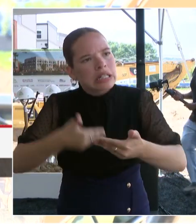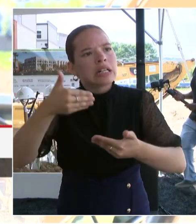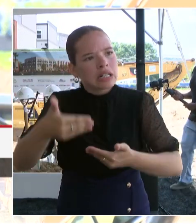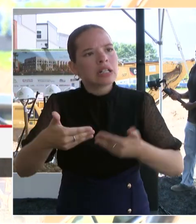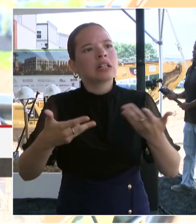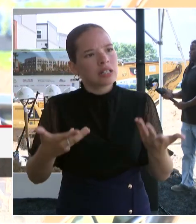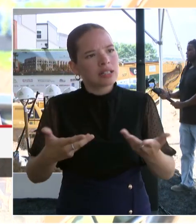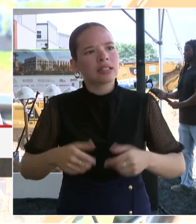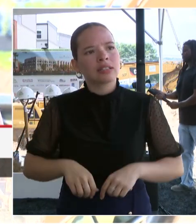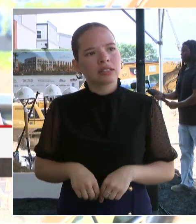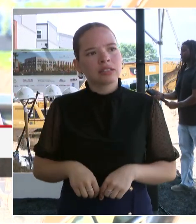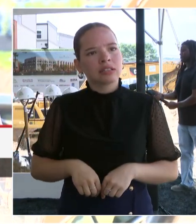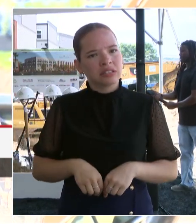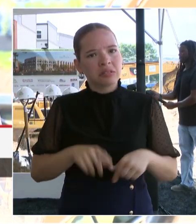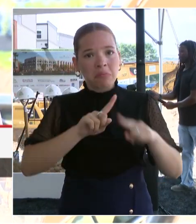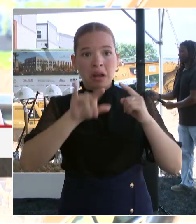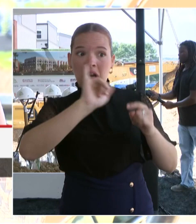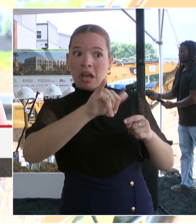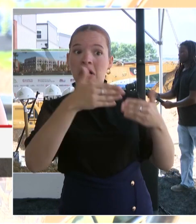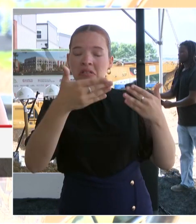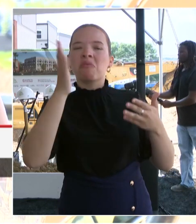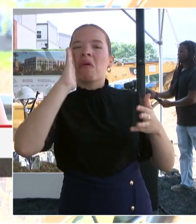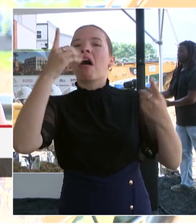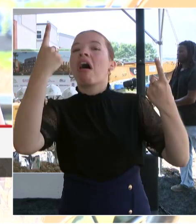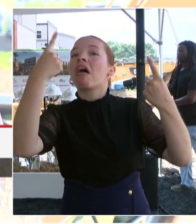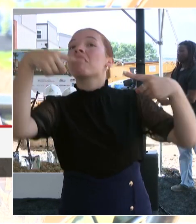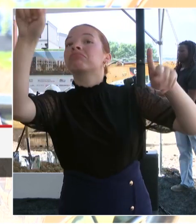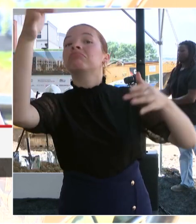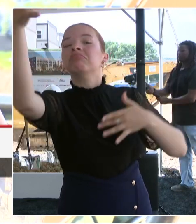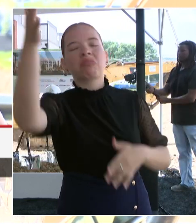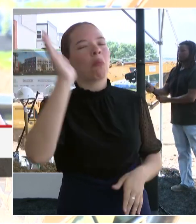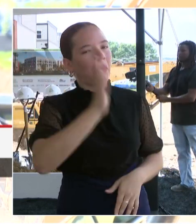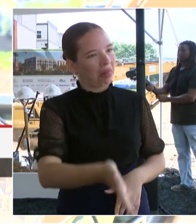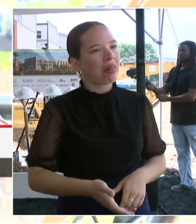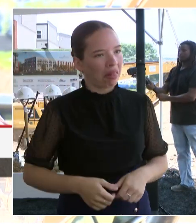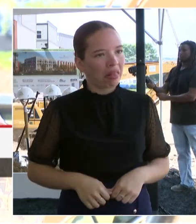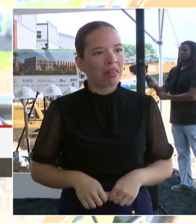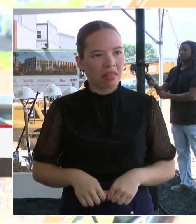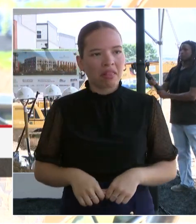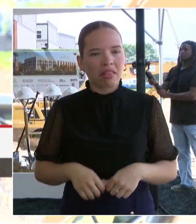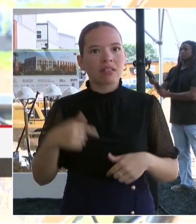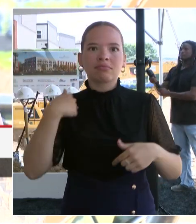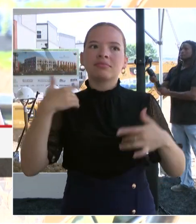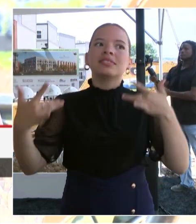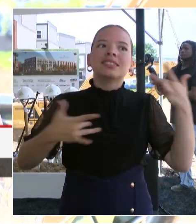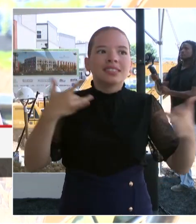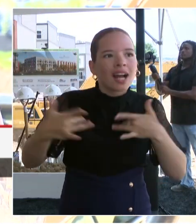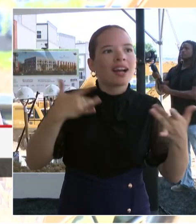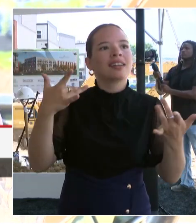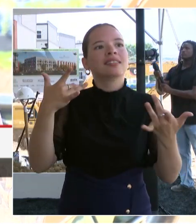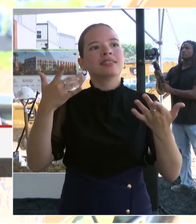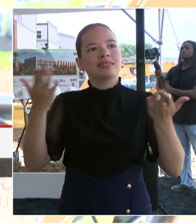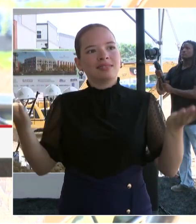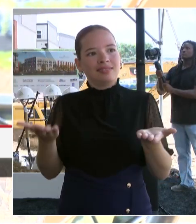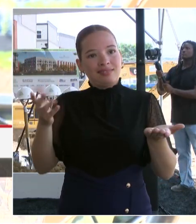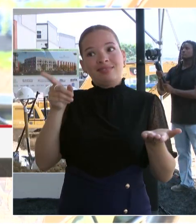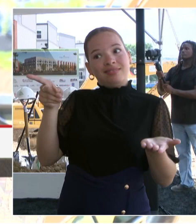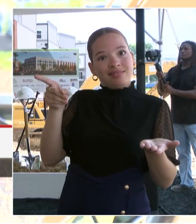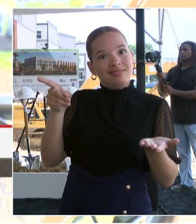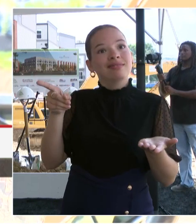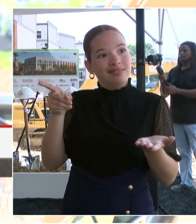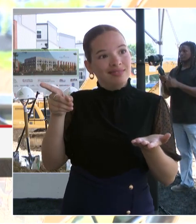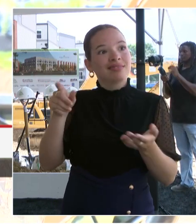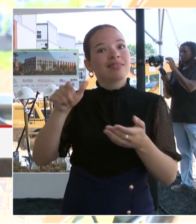about that. I'll be pleased about Tacoma. I'll also be pleased about our reservoir project. So we have a